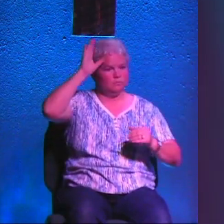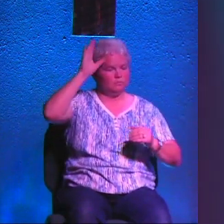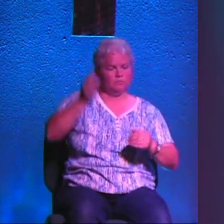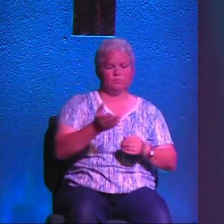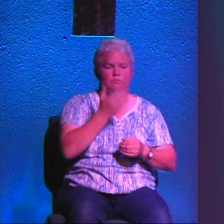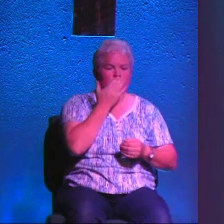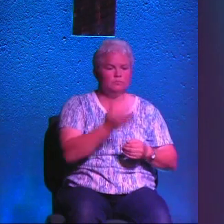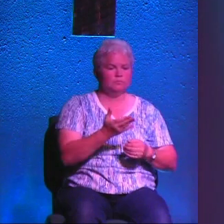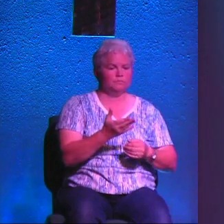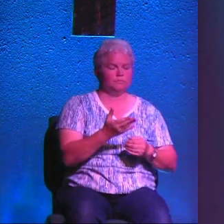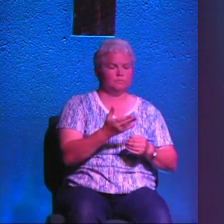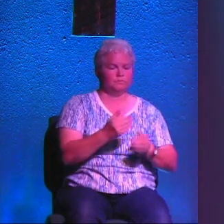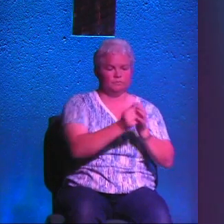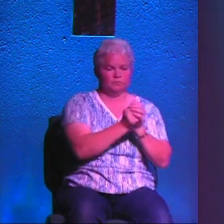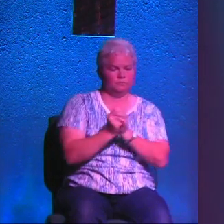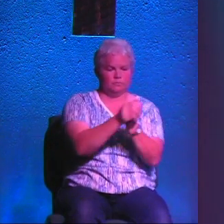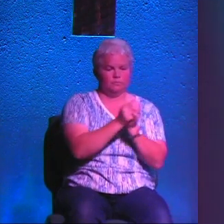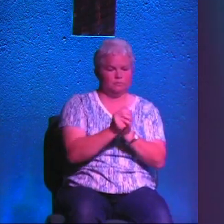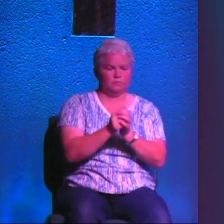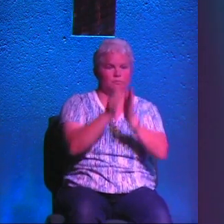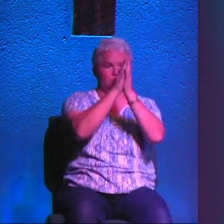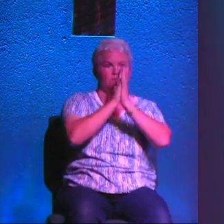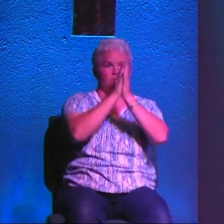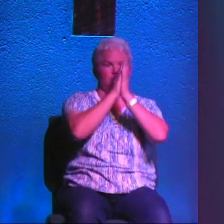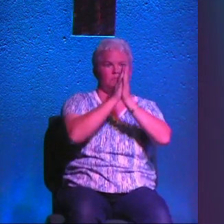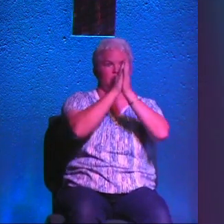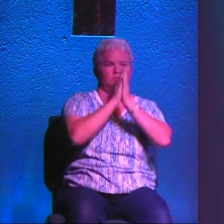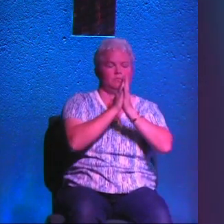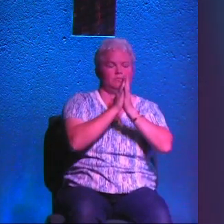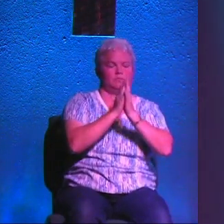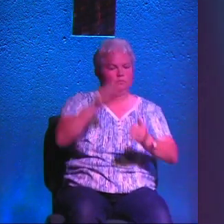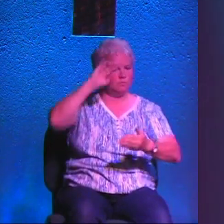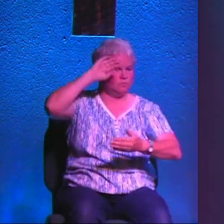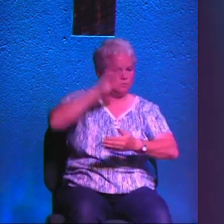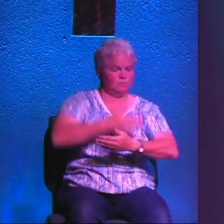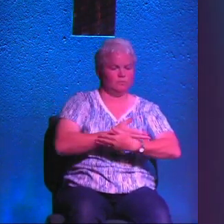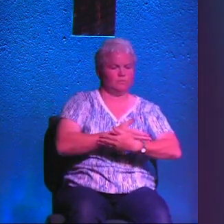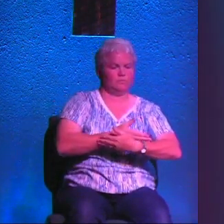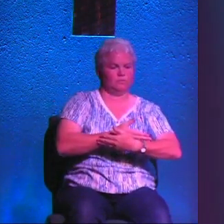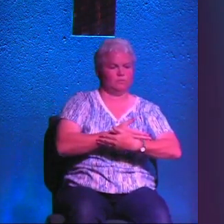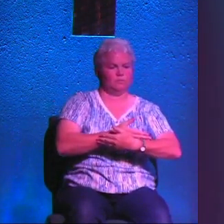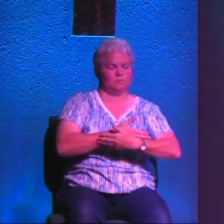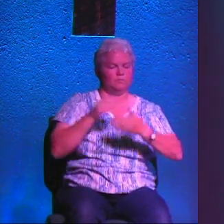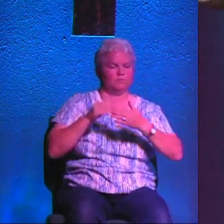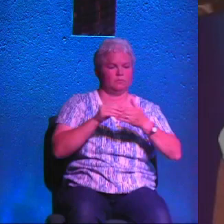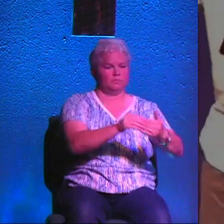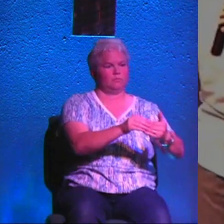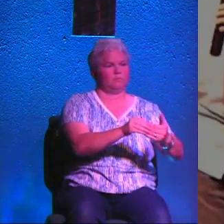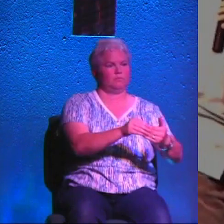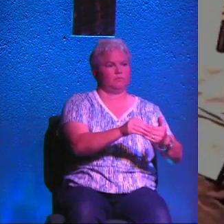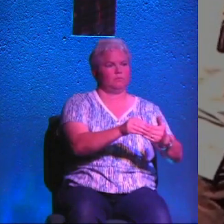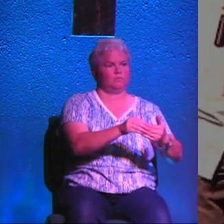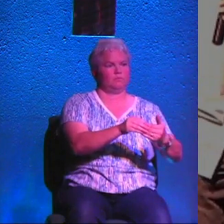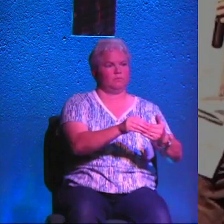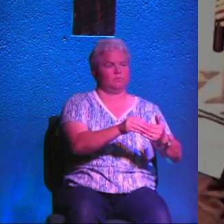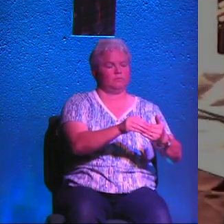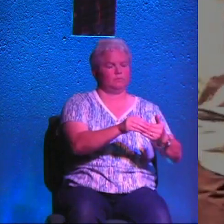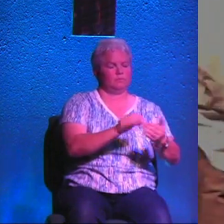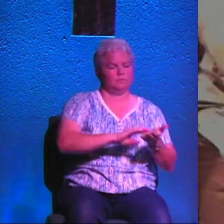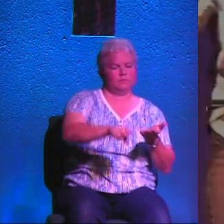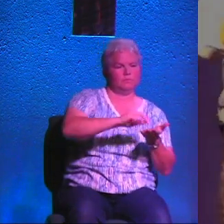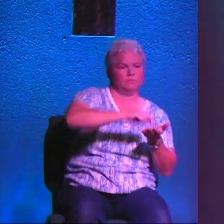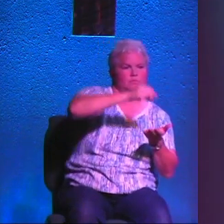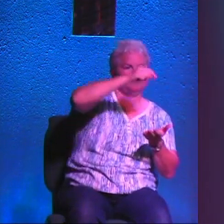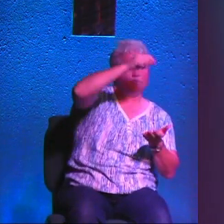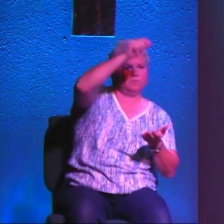you that we can gather together to worship you, to worship your Son, to be led, to be taught, to be counseled by the